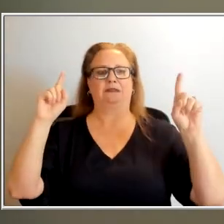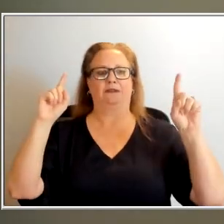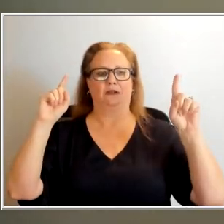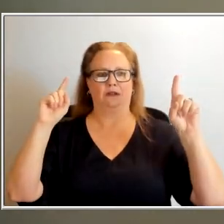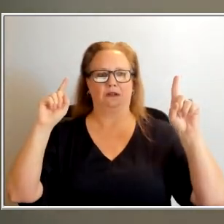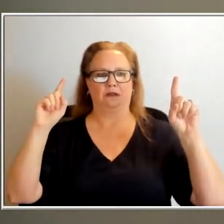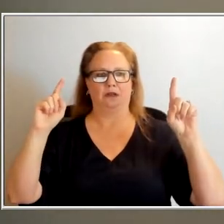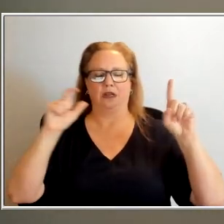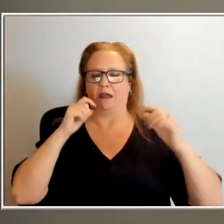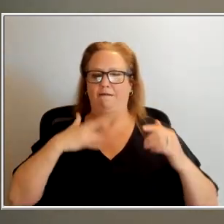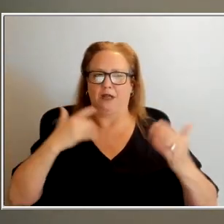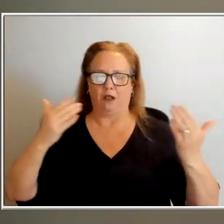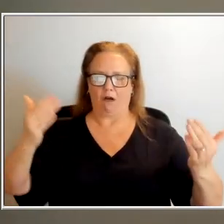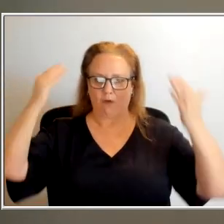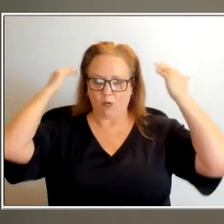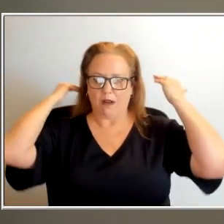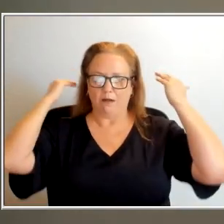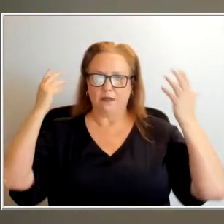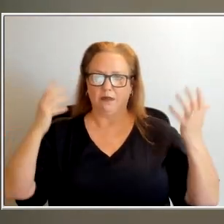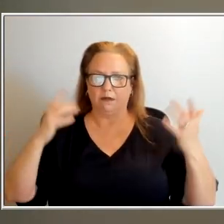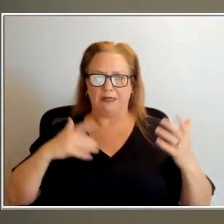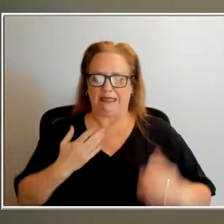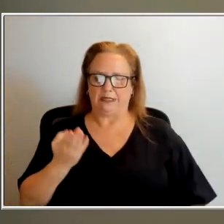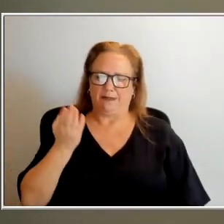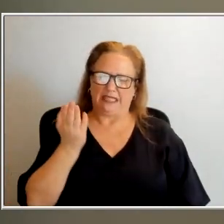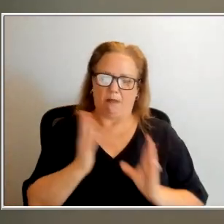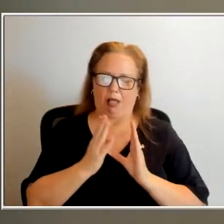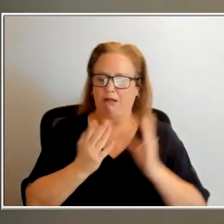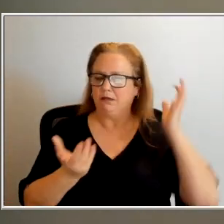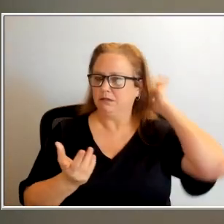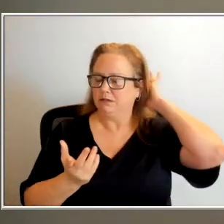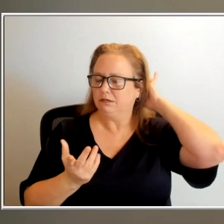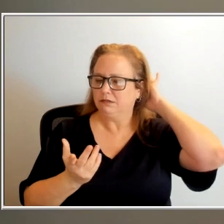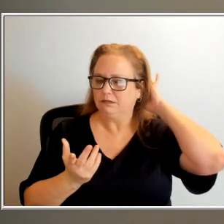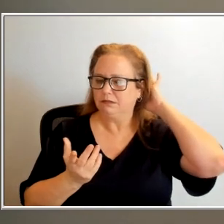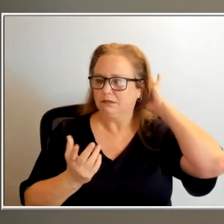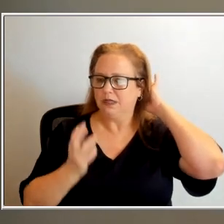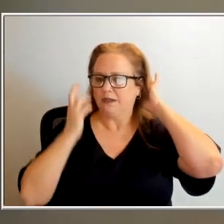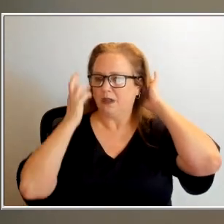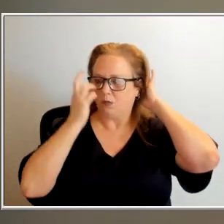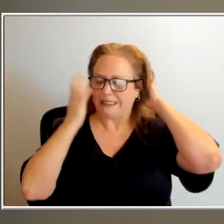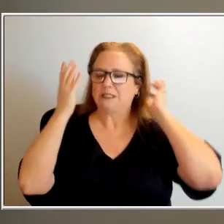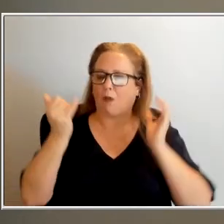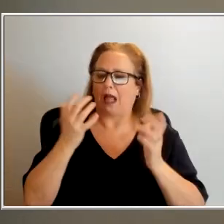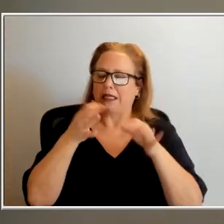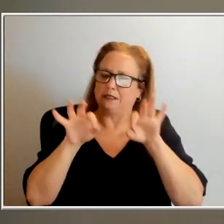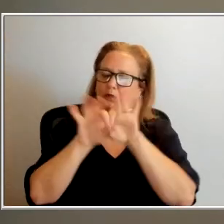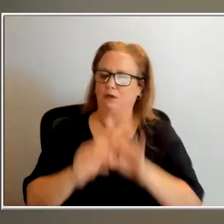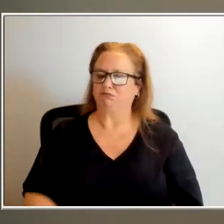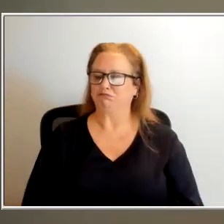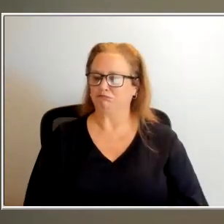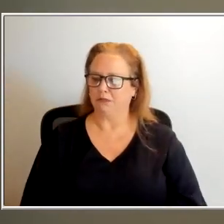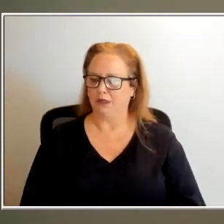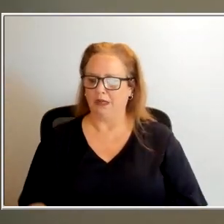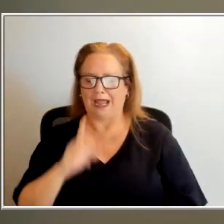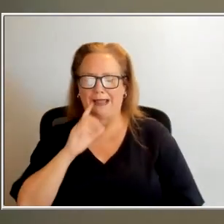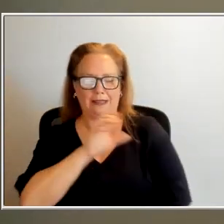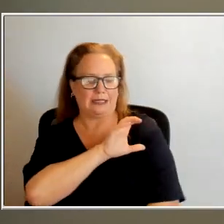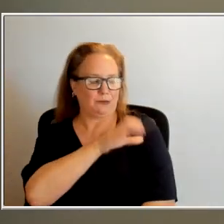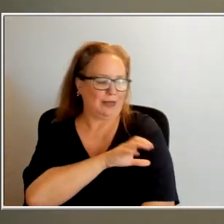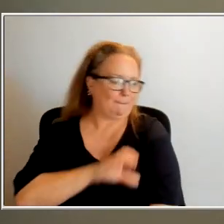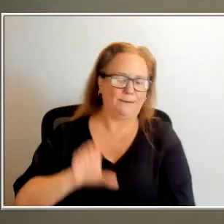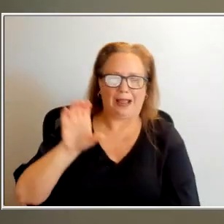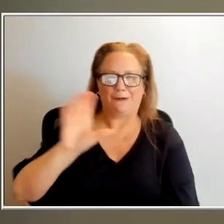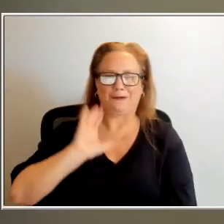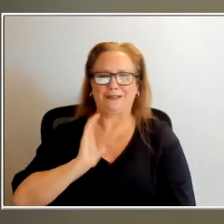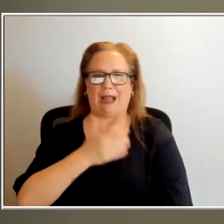not feel overwhelmed, but just give them something small and give them the reasons behind why that is so important. And I think that's what empowers our patients